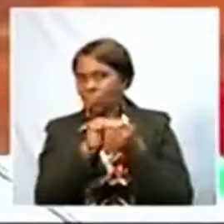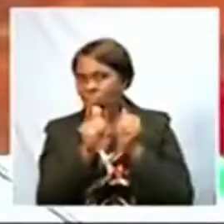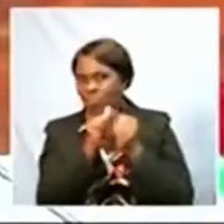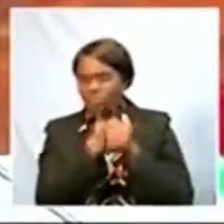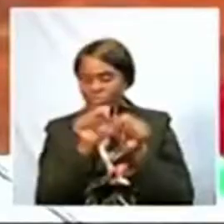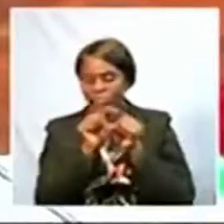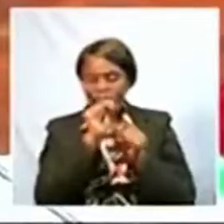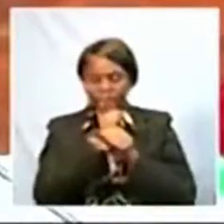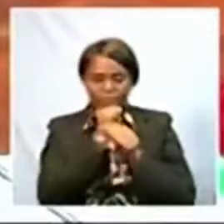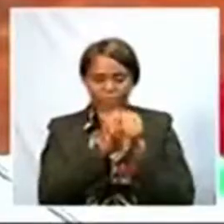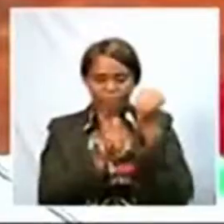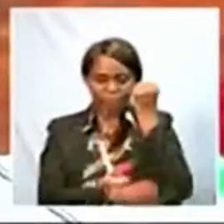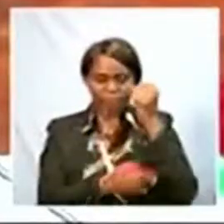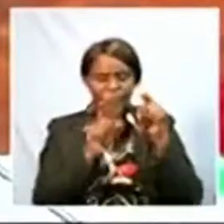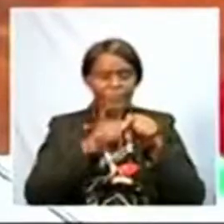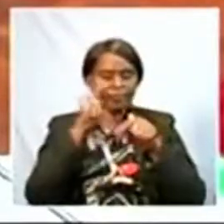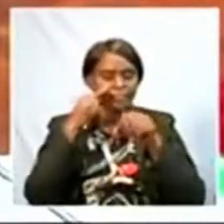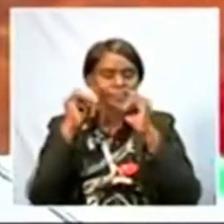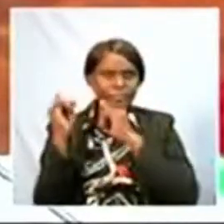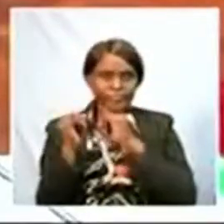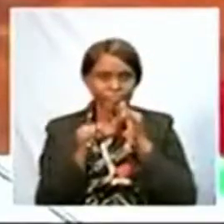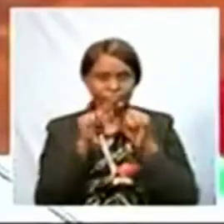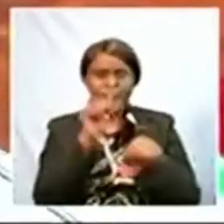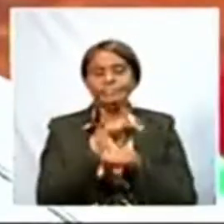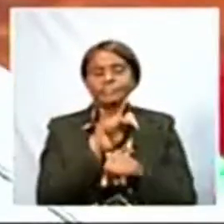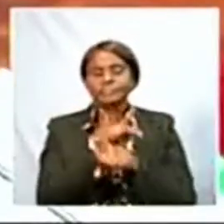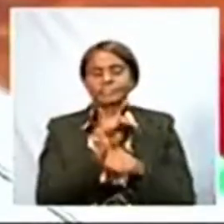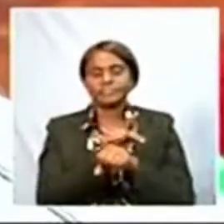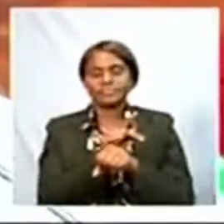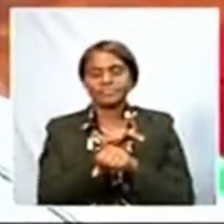and poor workmanship during implementation of projects.